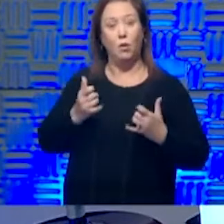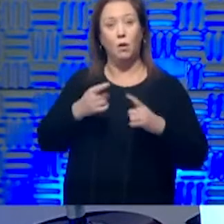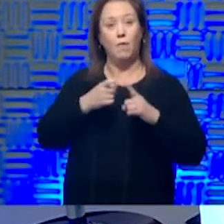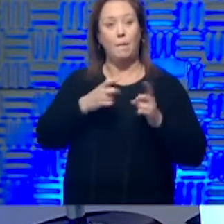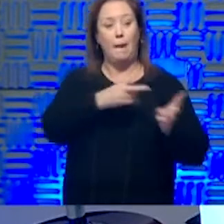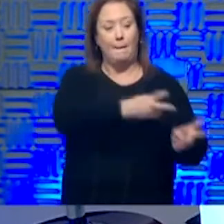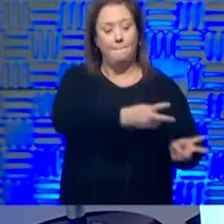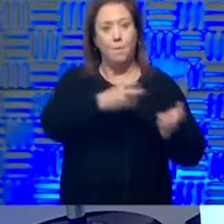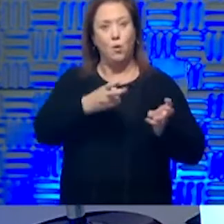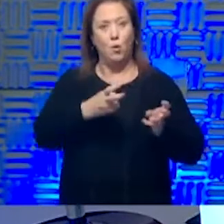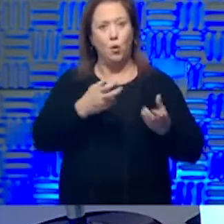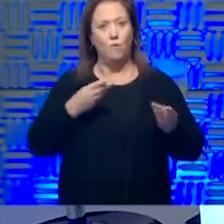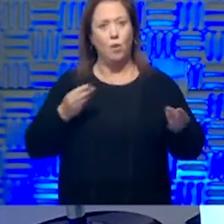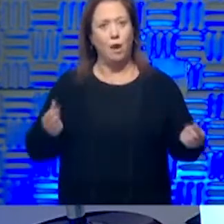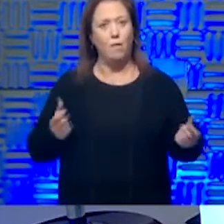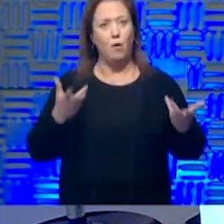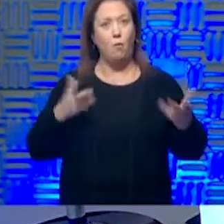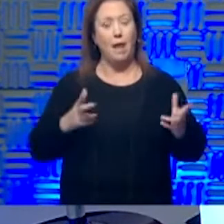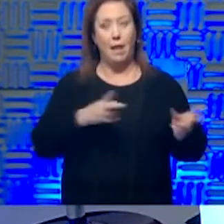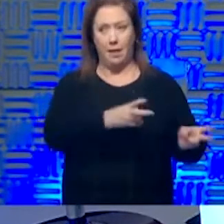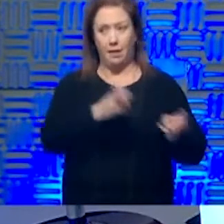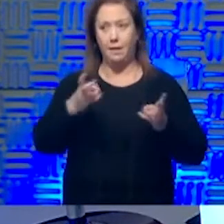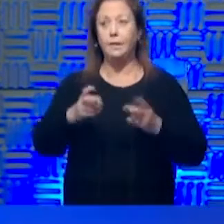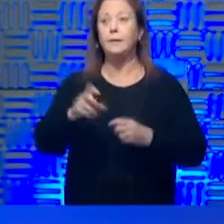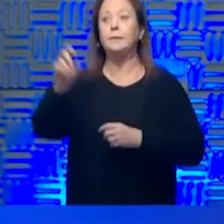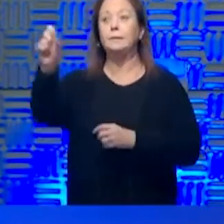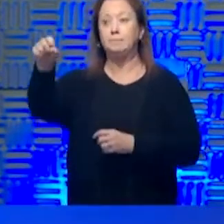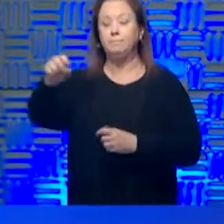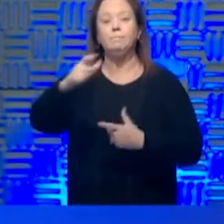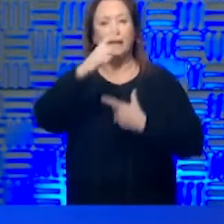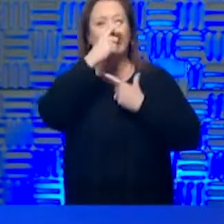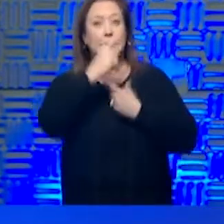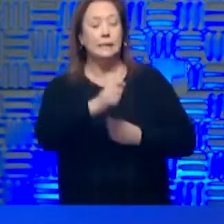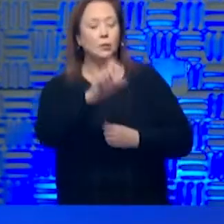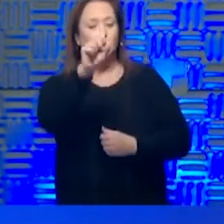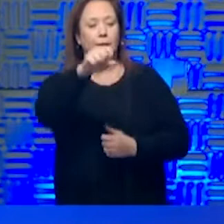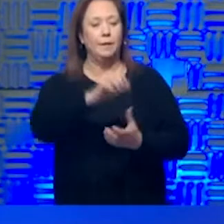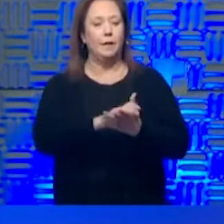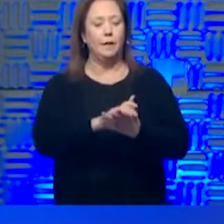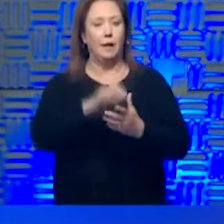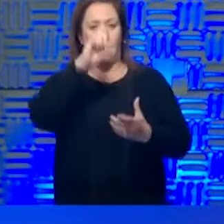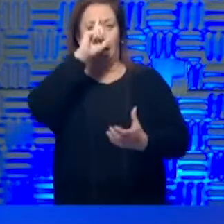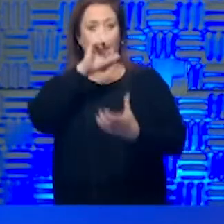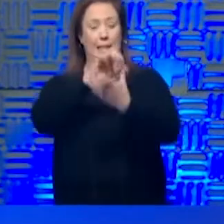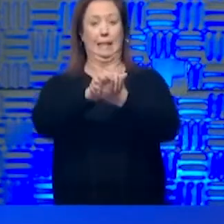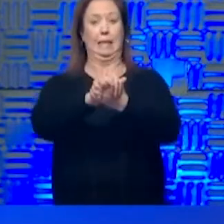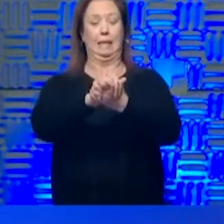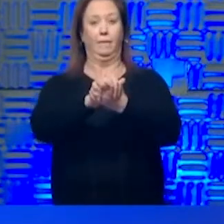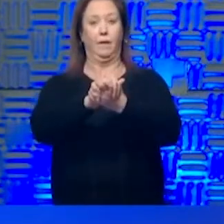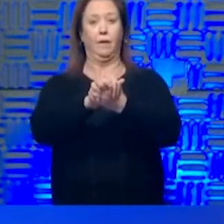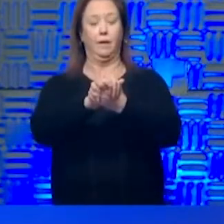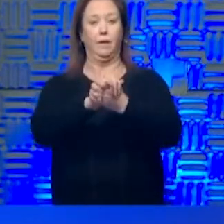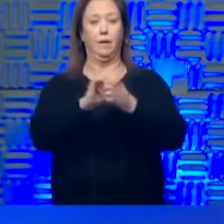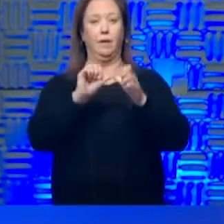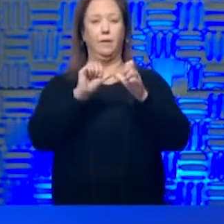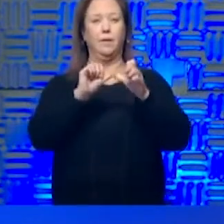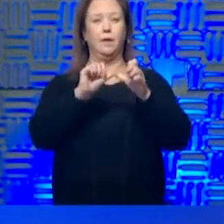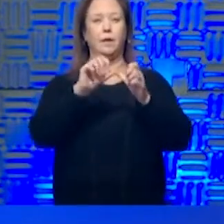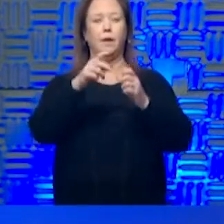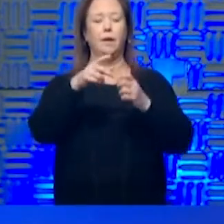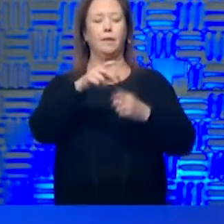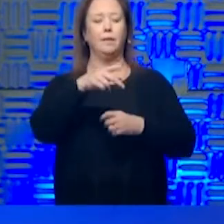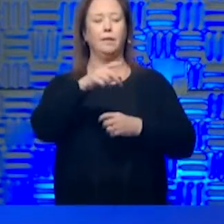pool of people who have recovered from the disease. Yeah, that's very interesting. I certainly believe that the convalescent sera or the